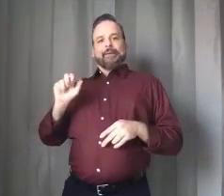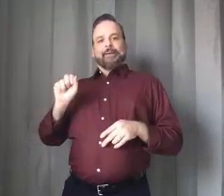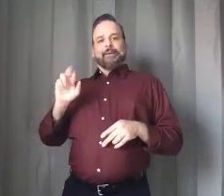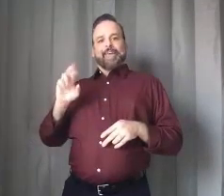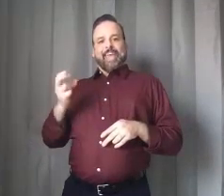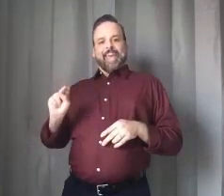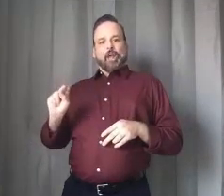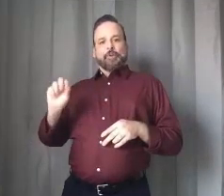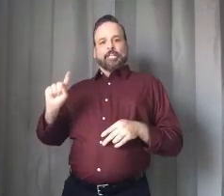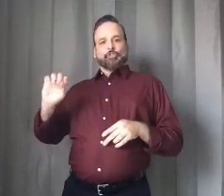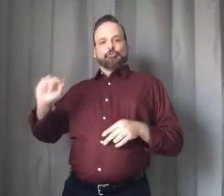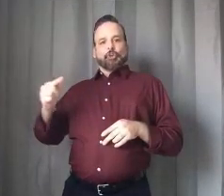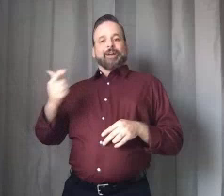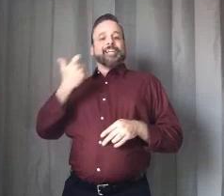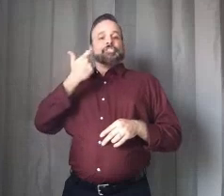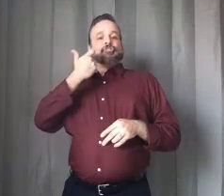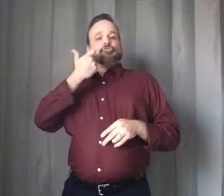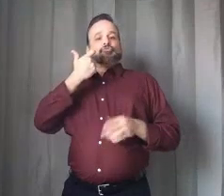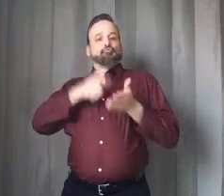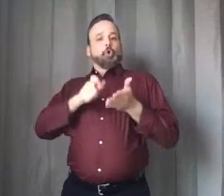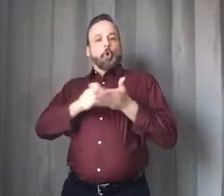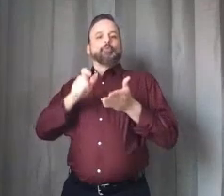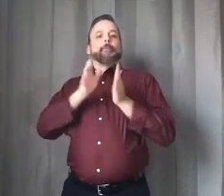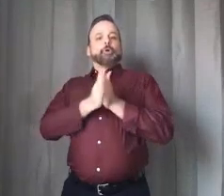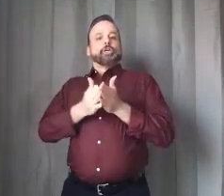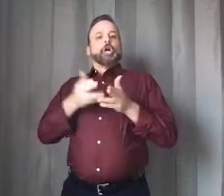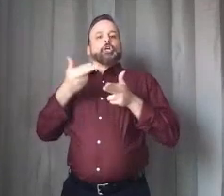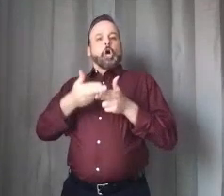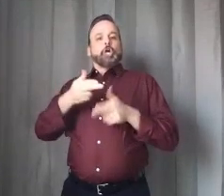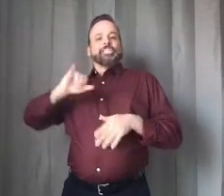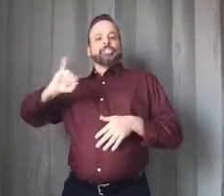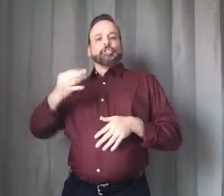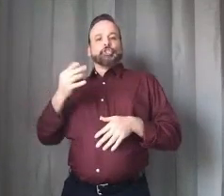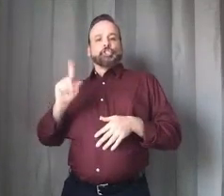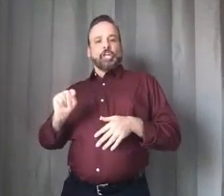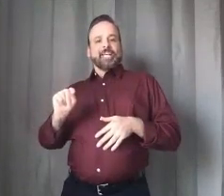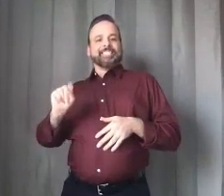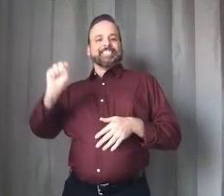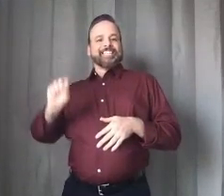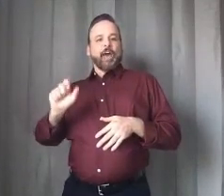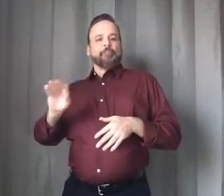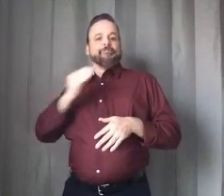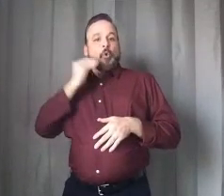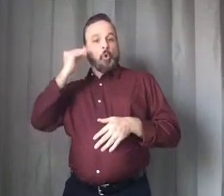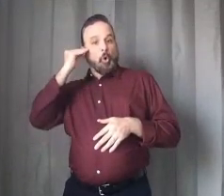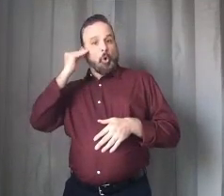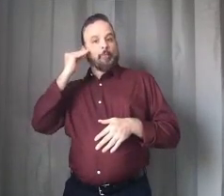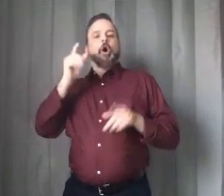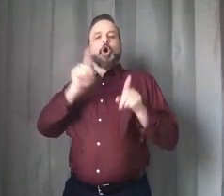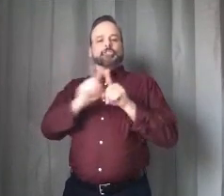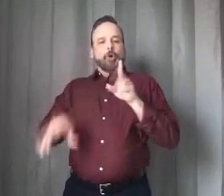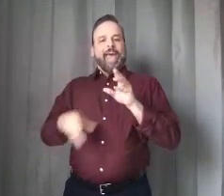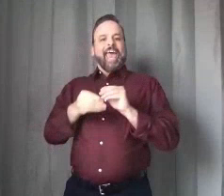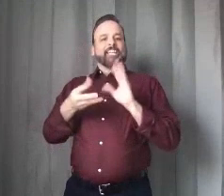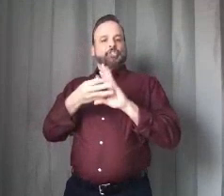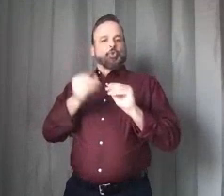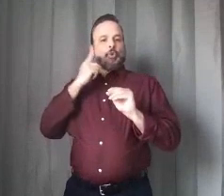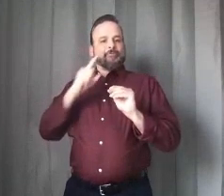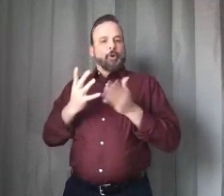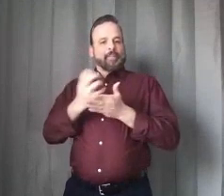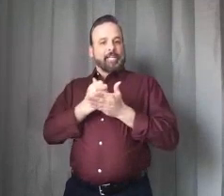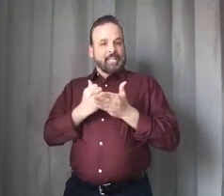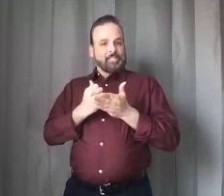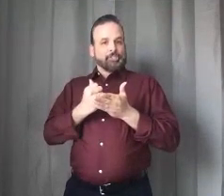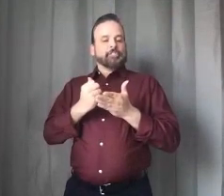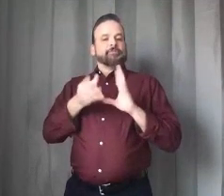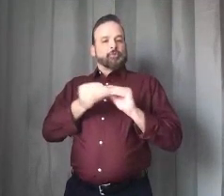the author of Just South of Home, and I'm also a contributor to the anthology, of course. And what I'm going to do next is I'm going to introduce the other three